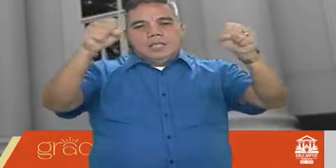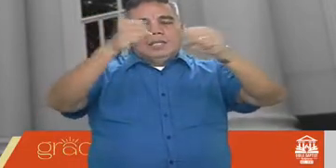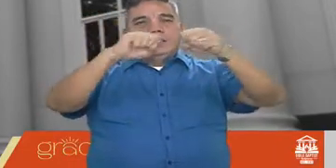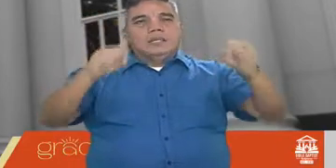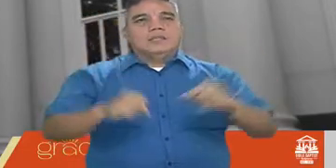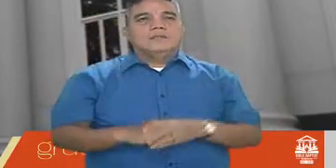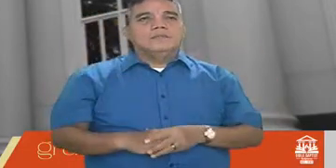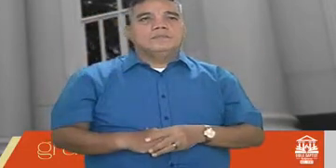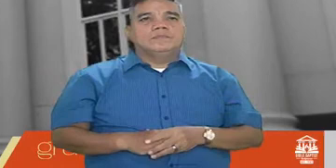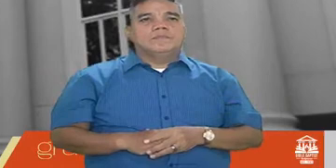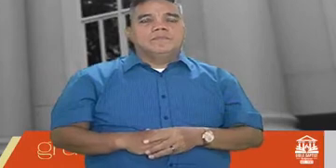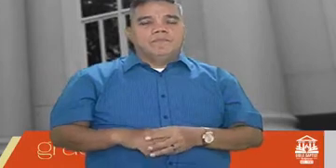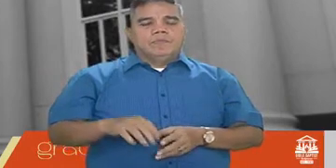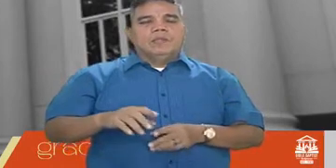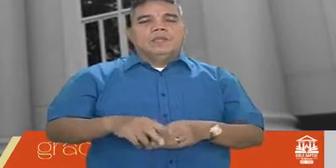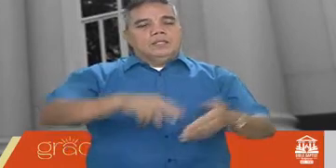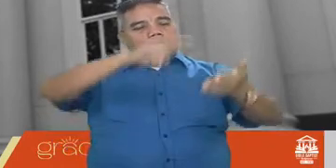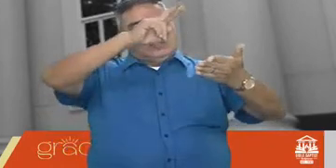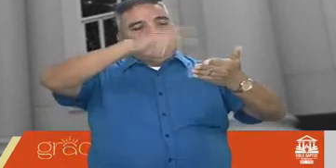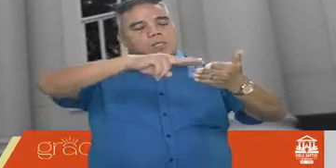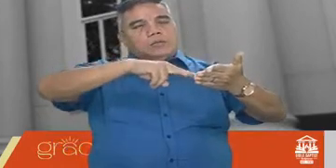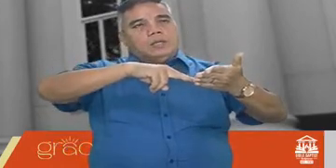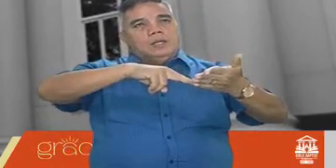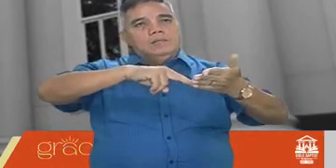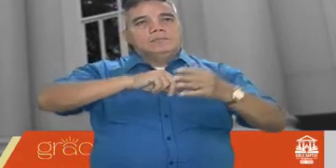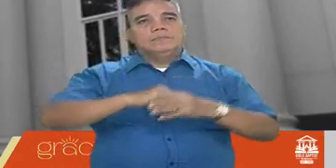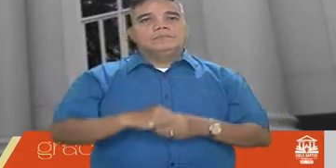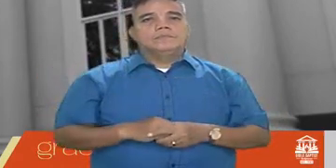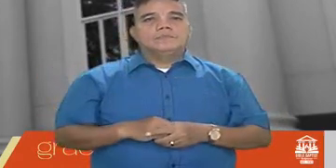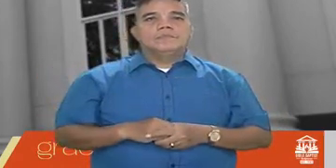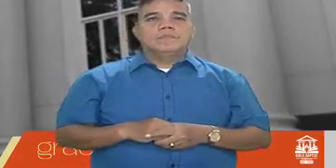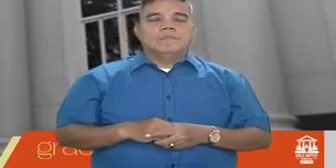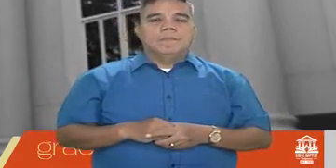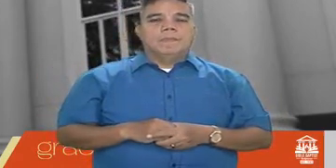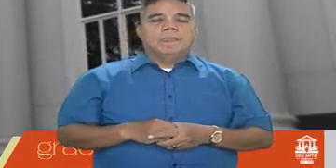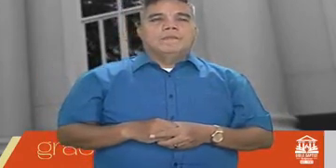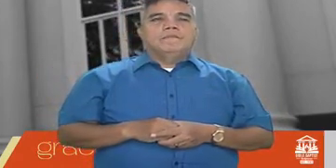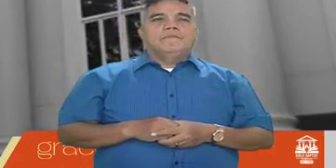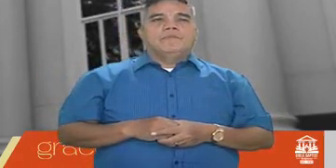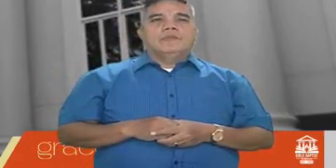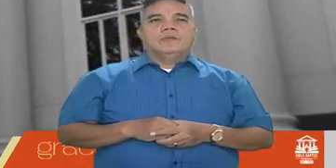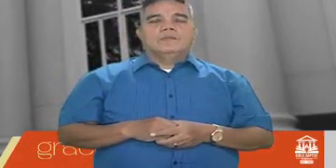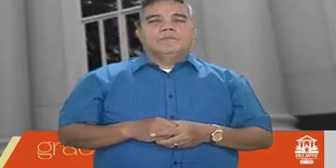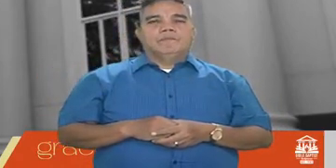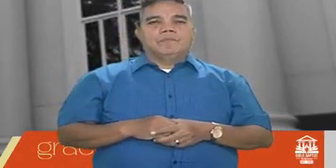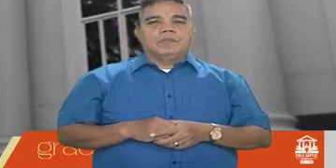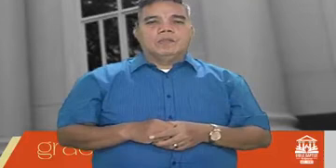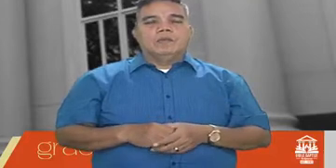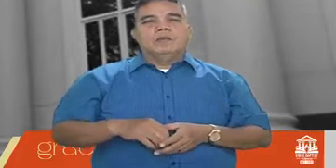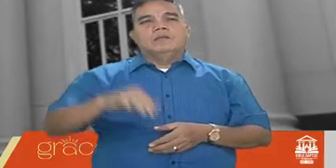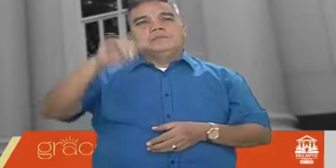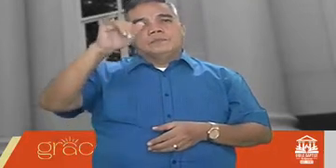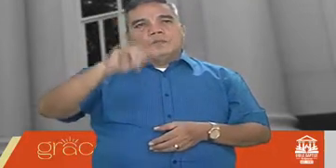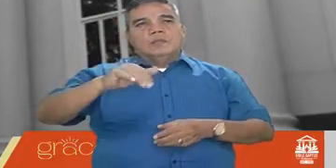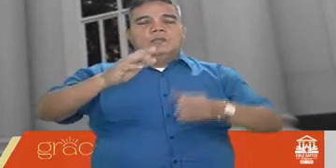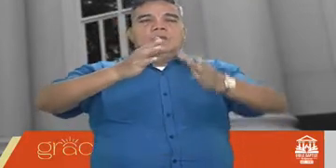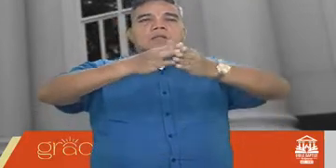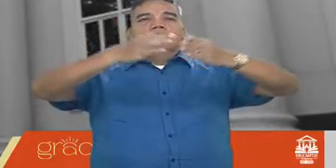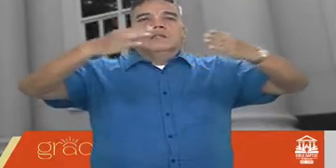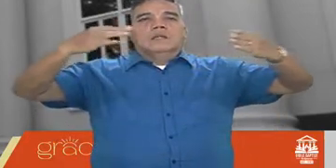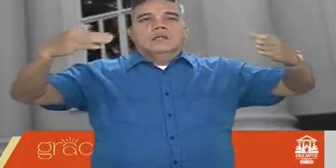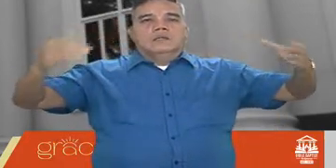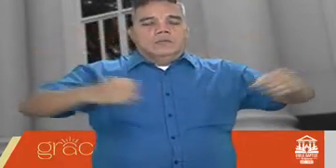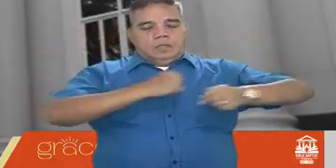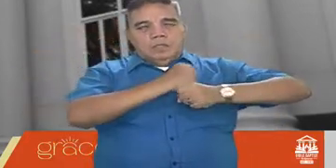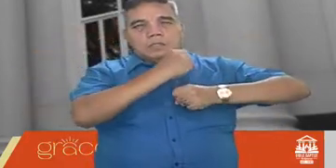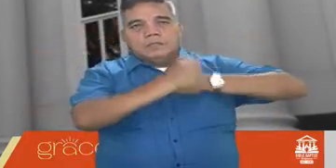part of this lesson, let us read together in the bottom paragraph together now, everybody, with your copy ready